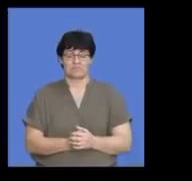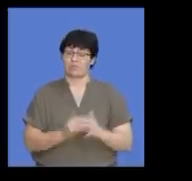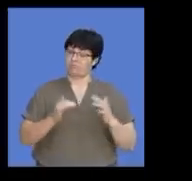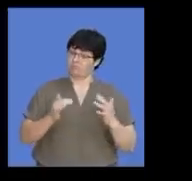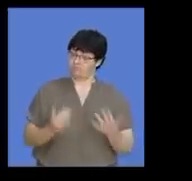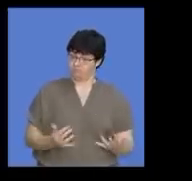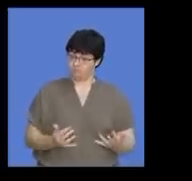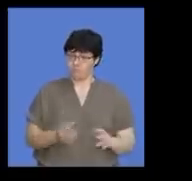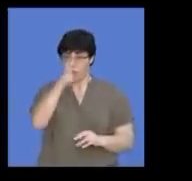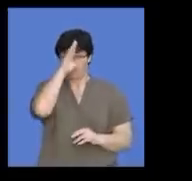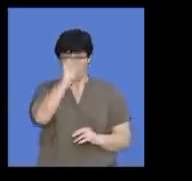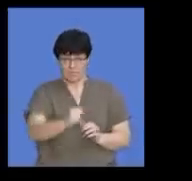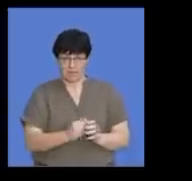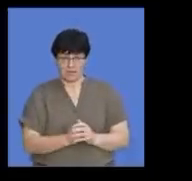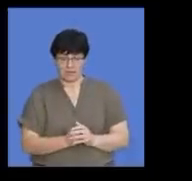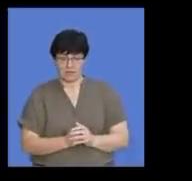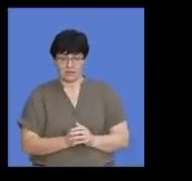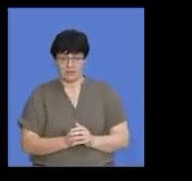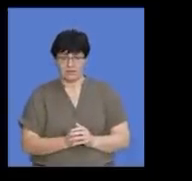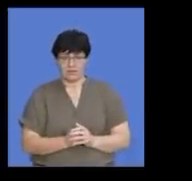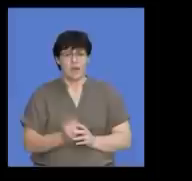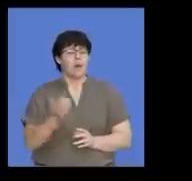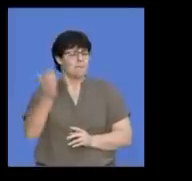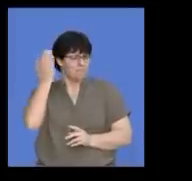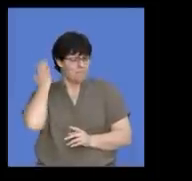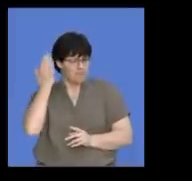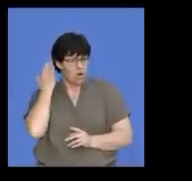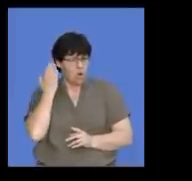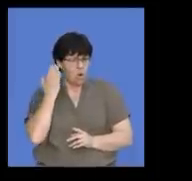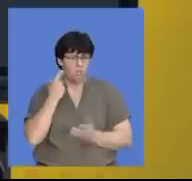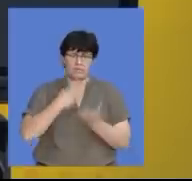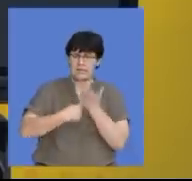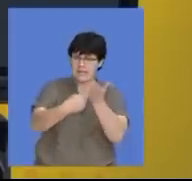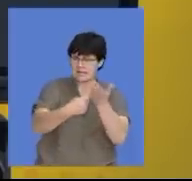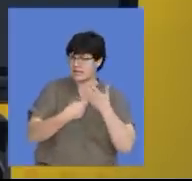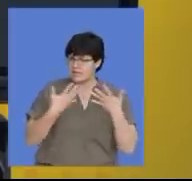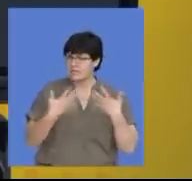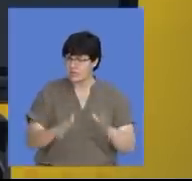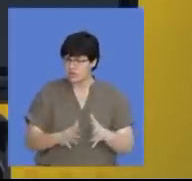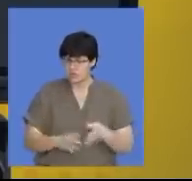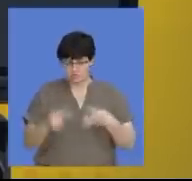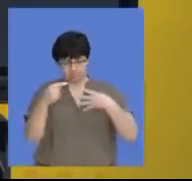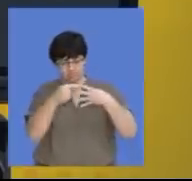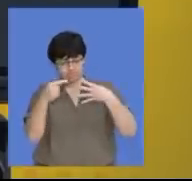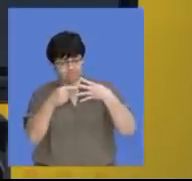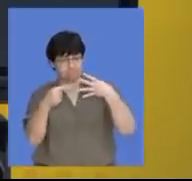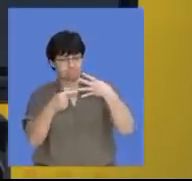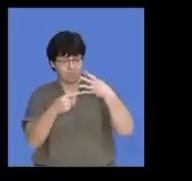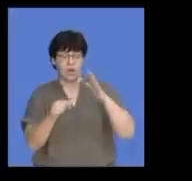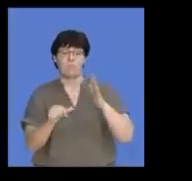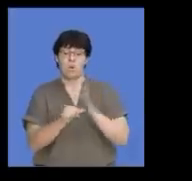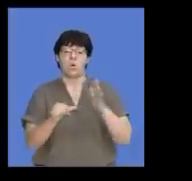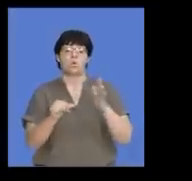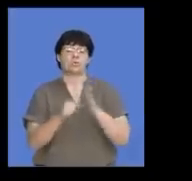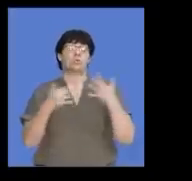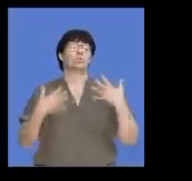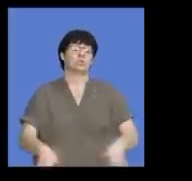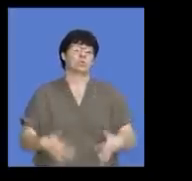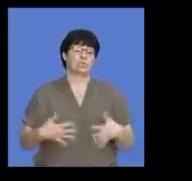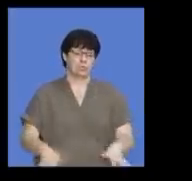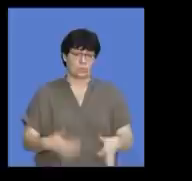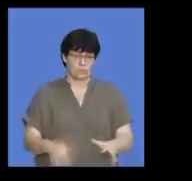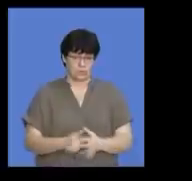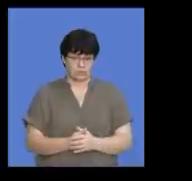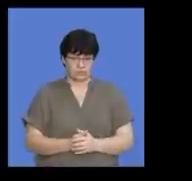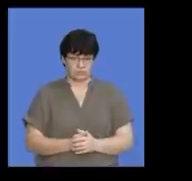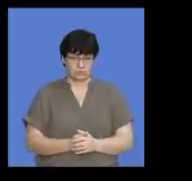So, remember, from the previous lessons we've been talking to, the following were very important. Remember that